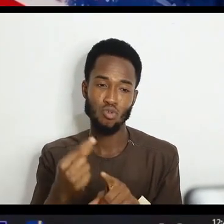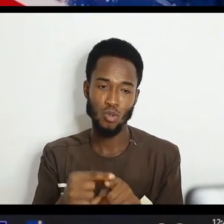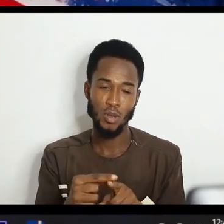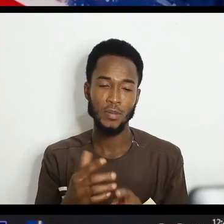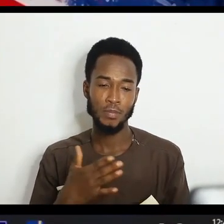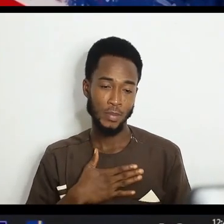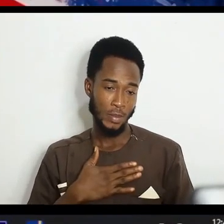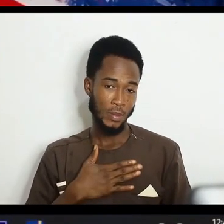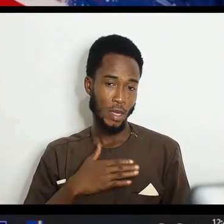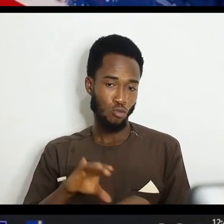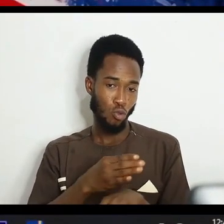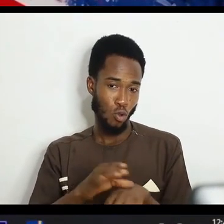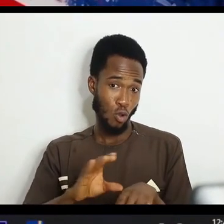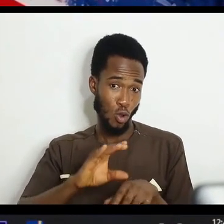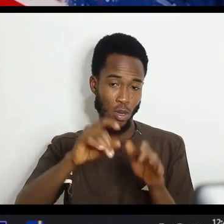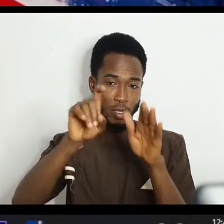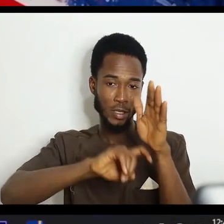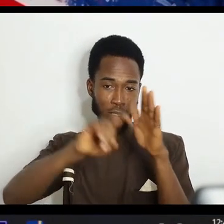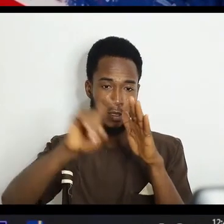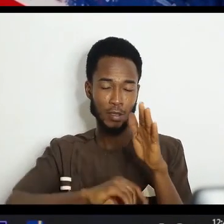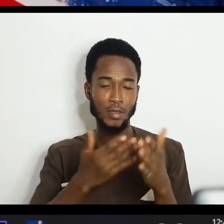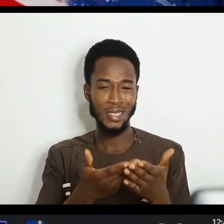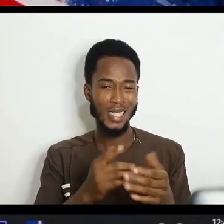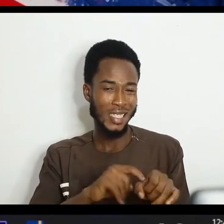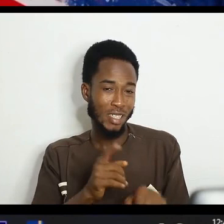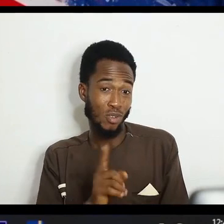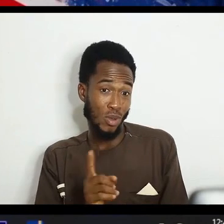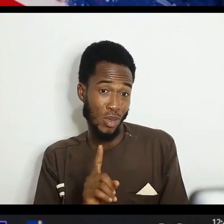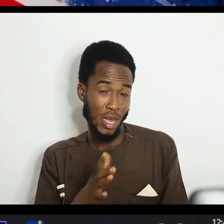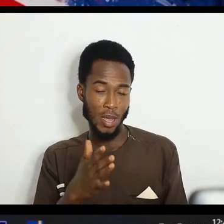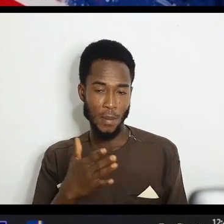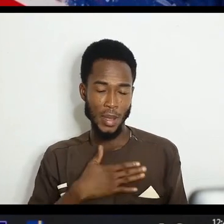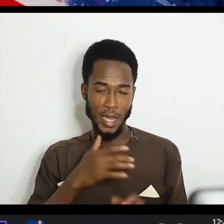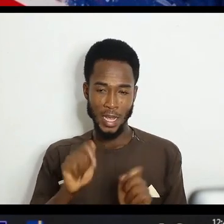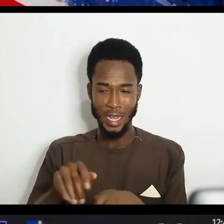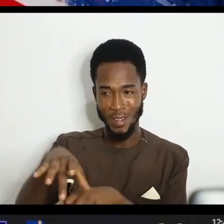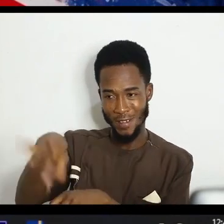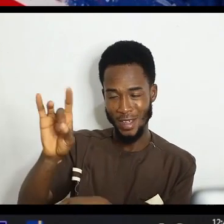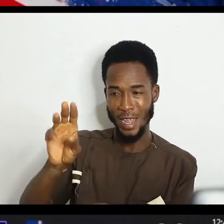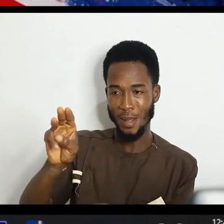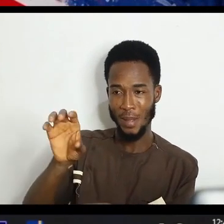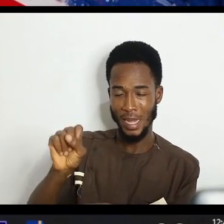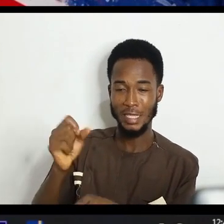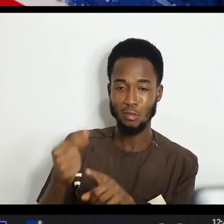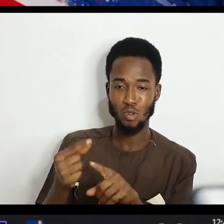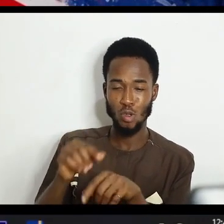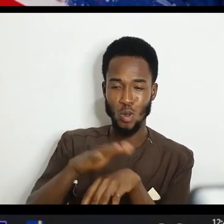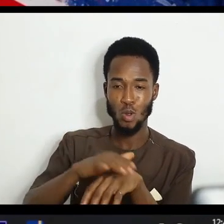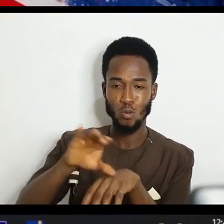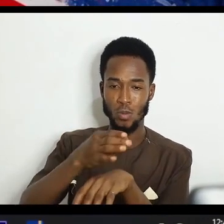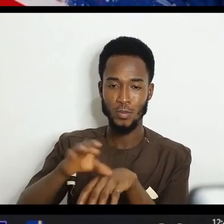my computer screen, and we are going to start from where you can find your Microsoft Word on your